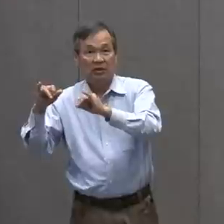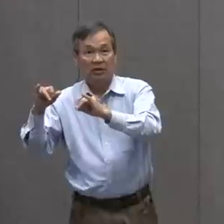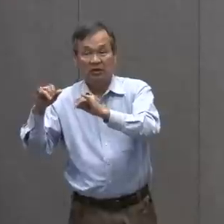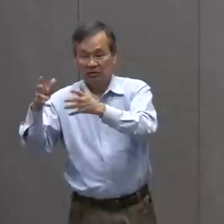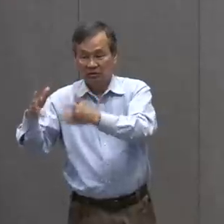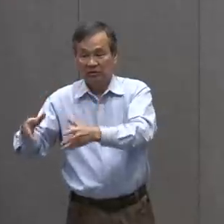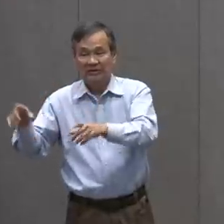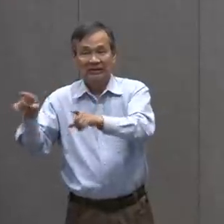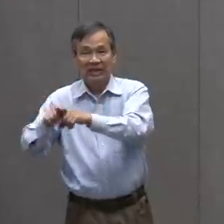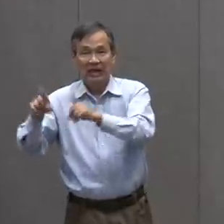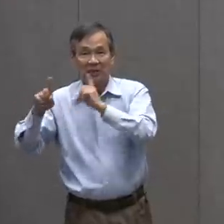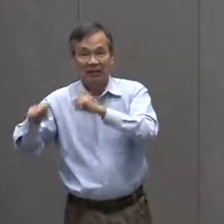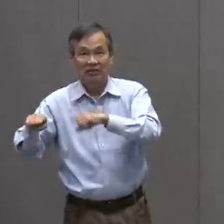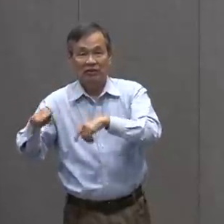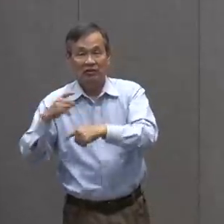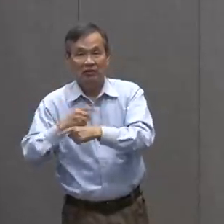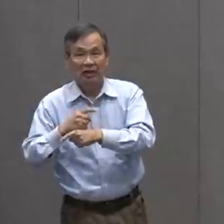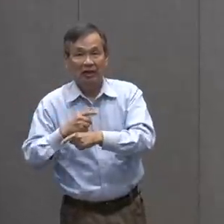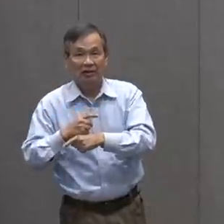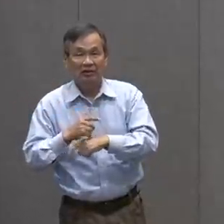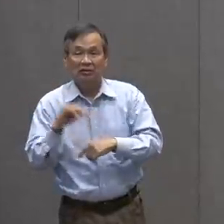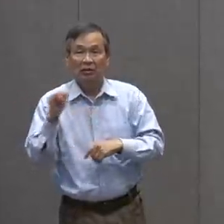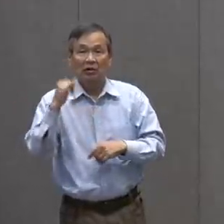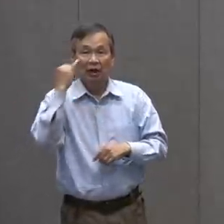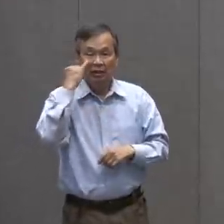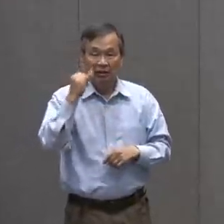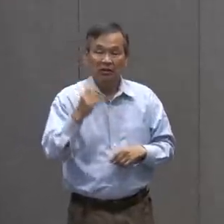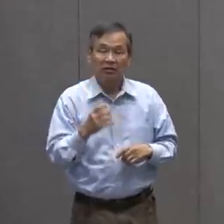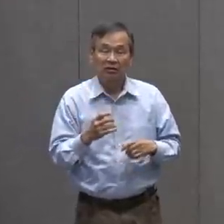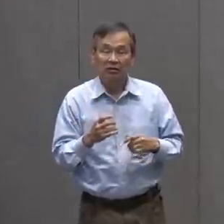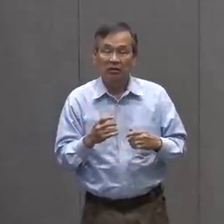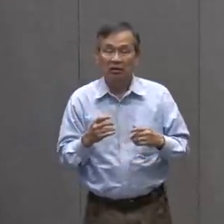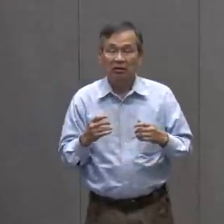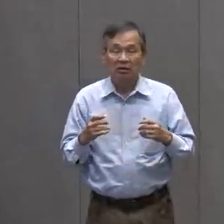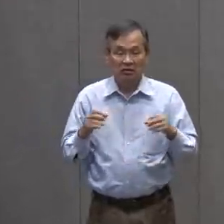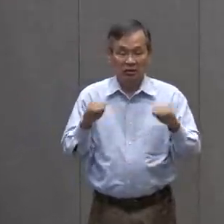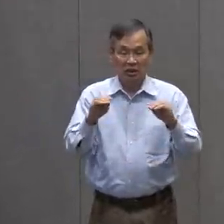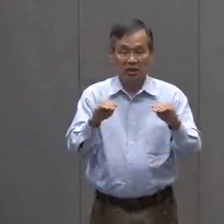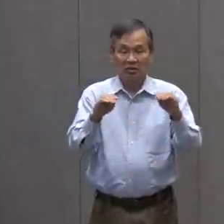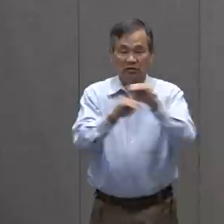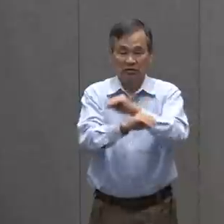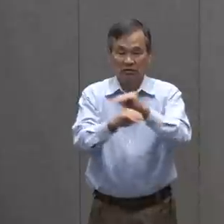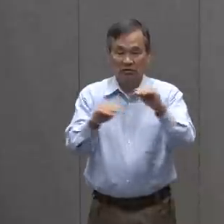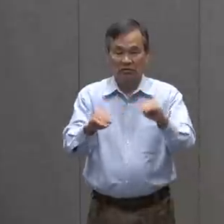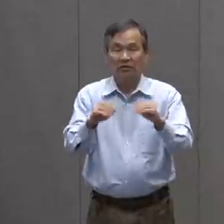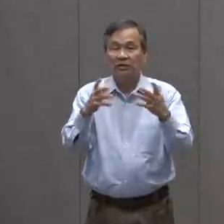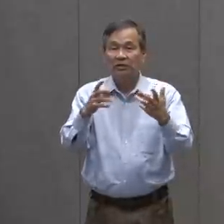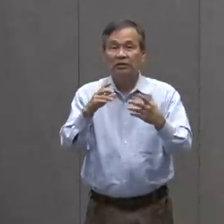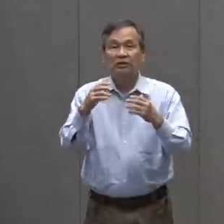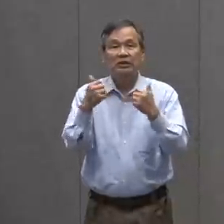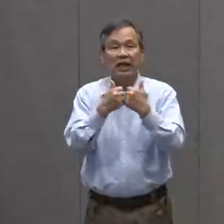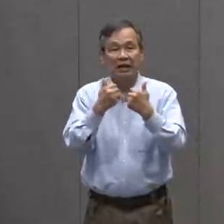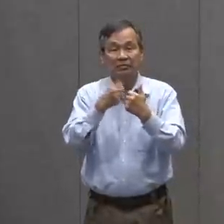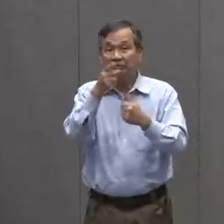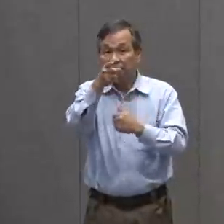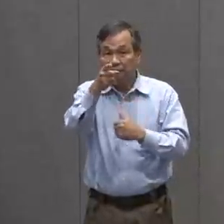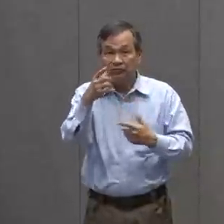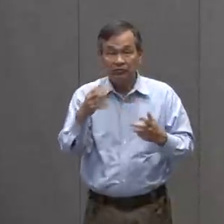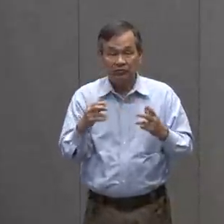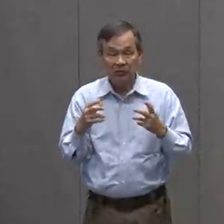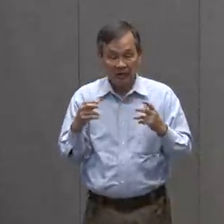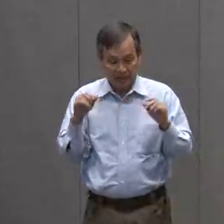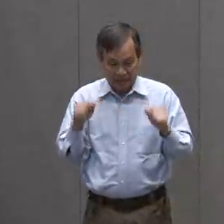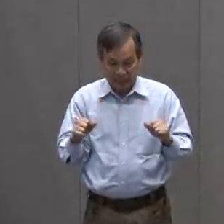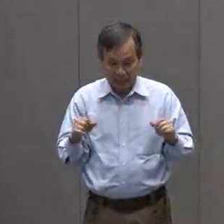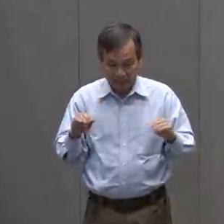same result. Okay, so kind of the idea or the principle behind this particular game is that we're going to be very